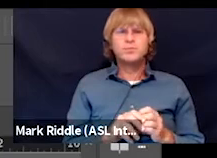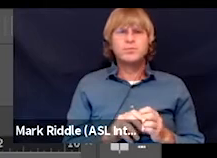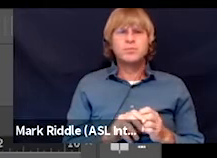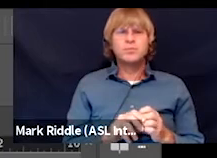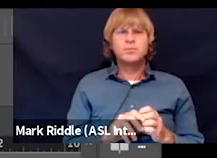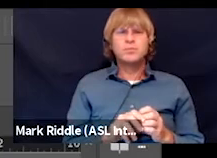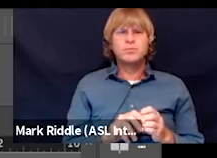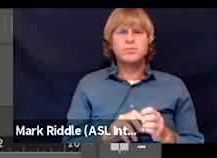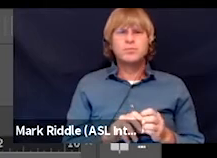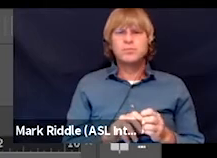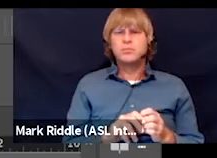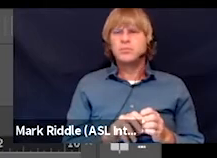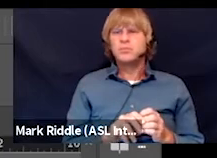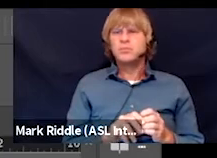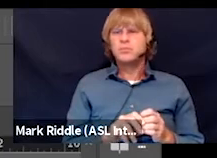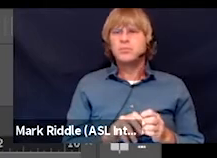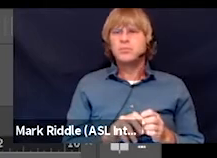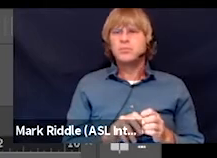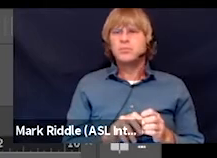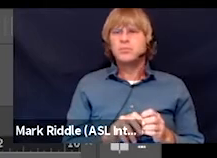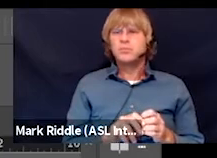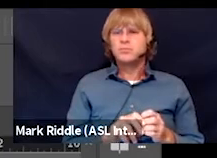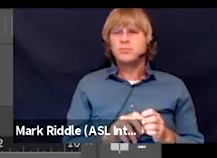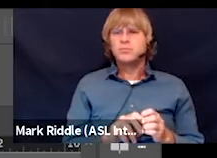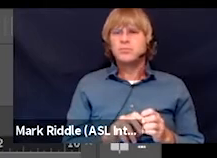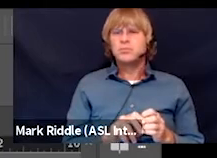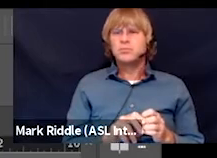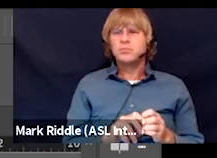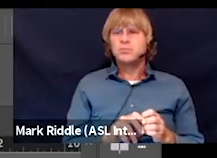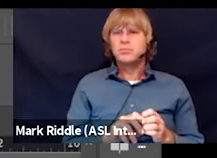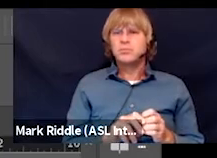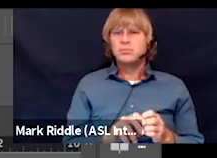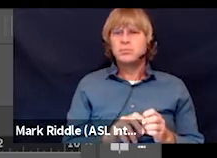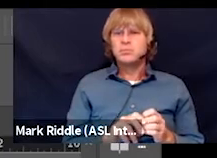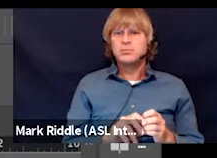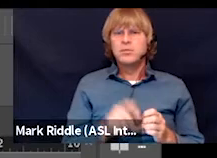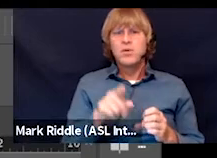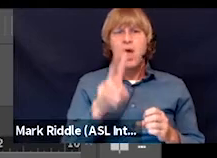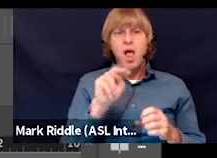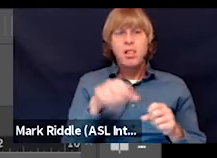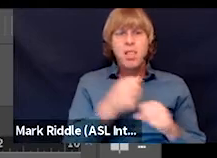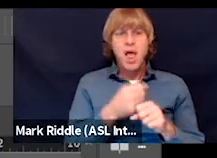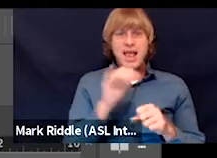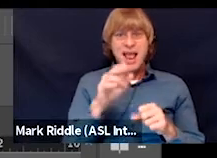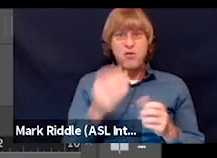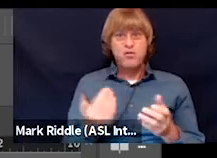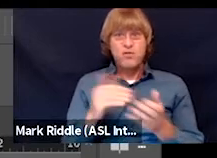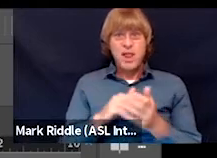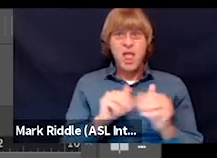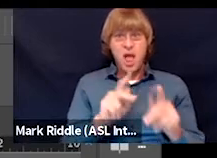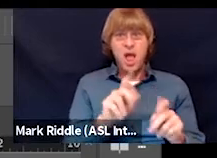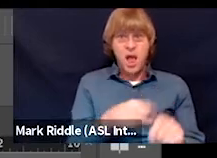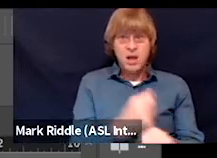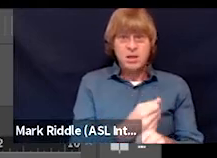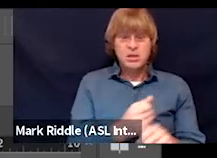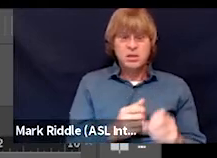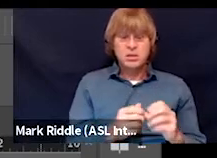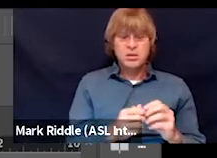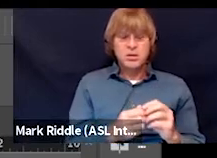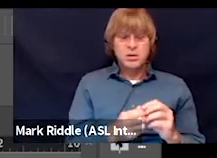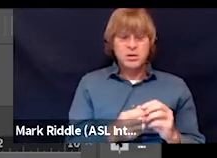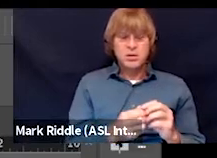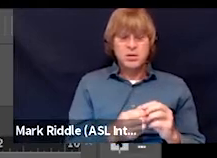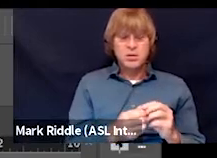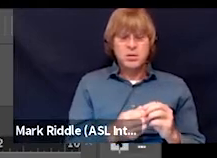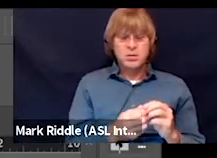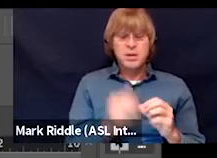One more question about what you just, when you unlock the master item, is there a way to relock it? What I can do is I